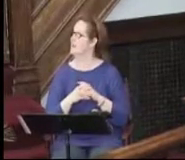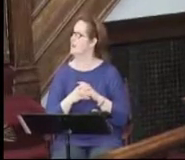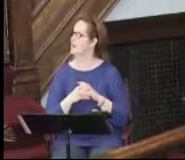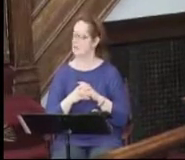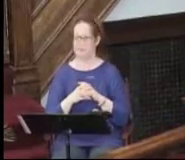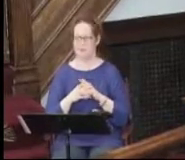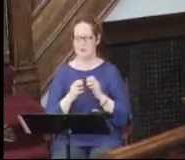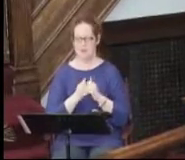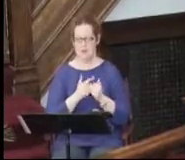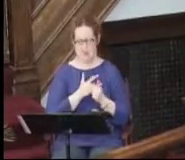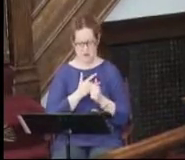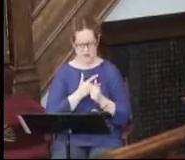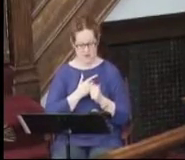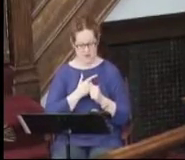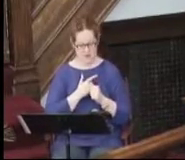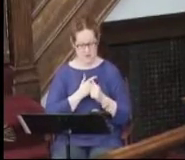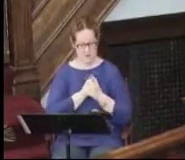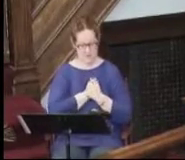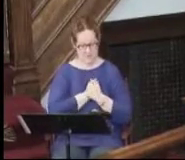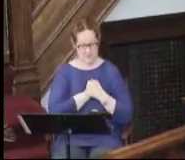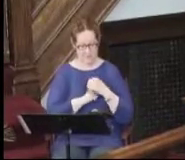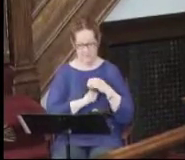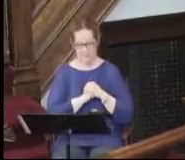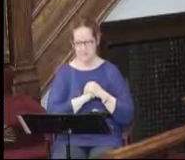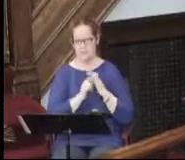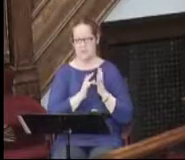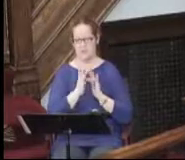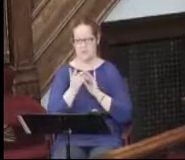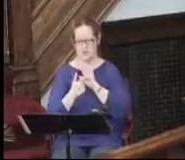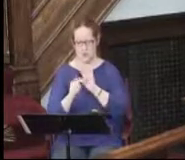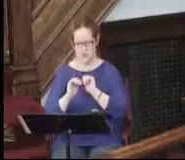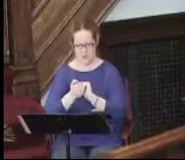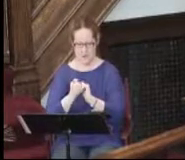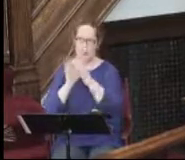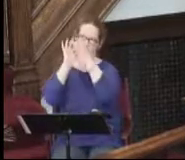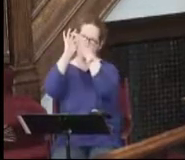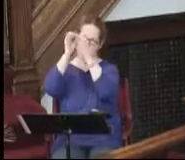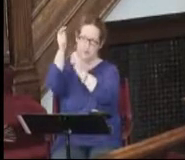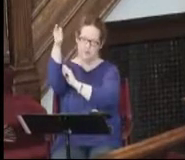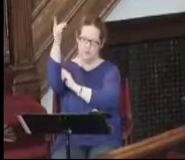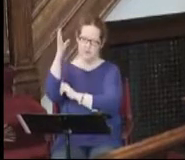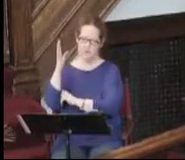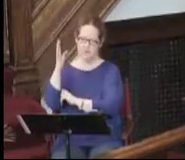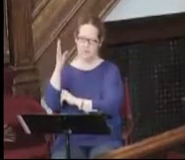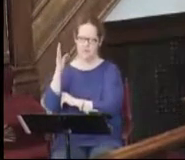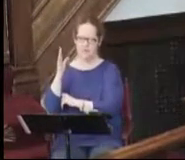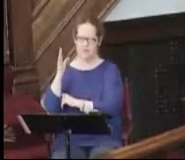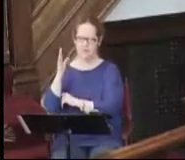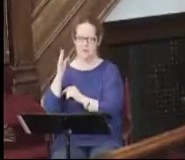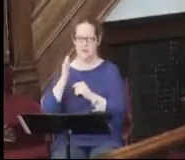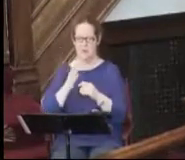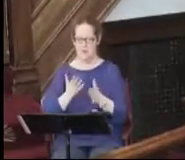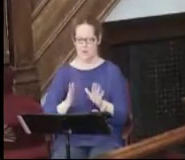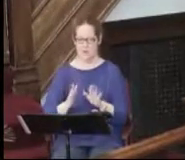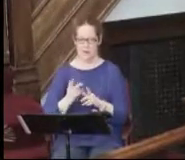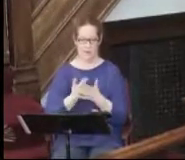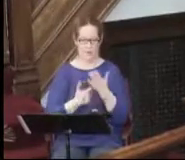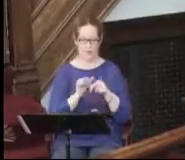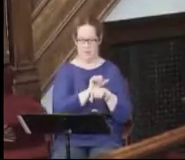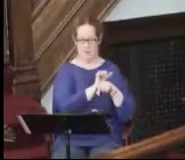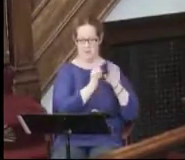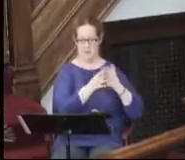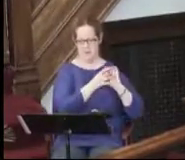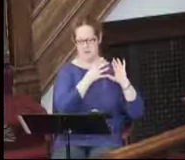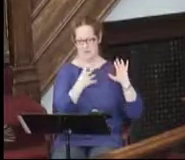And with that heart full of love, Jesus showed us a way to relationship with God, a way that frees us from